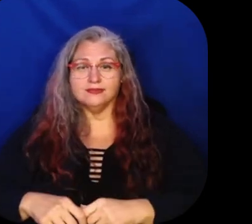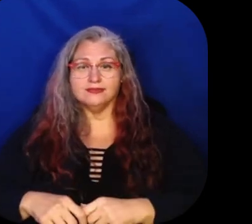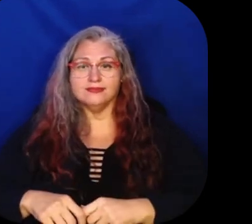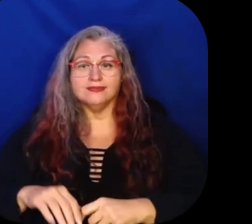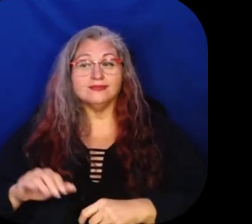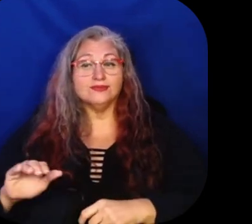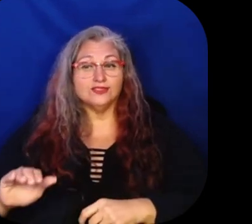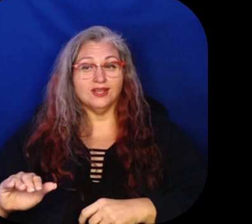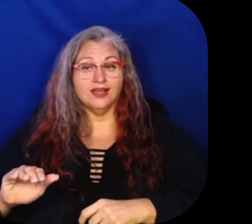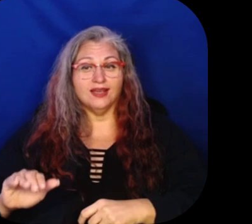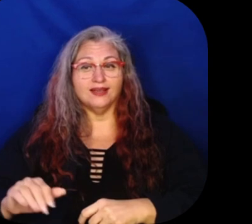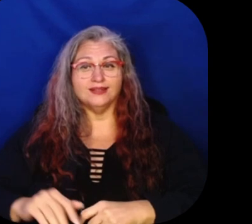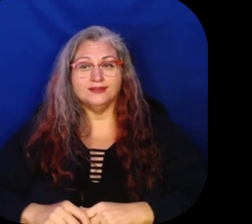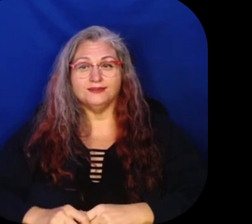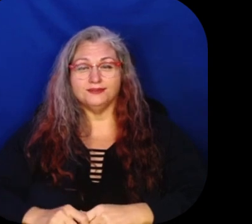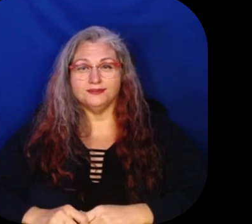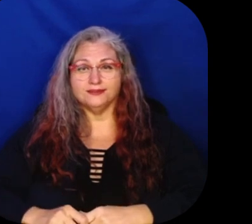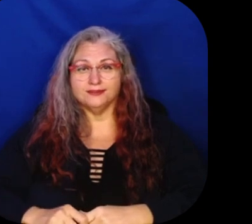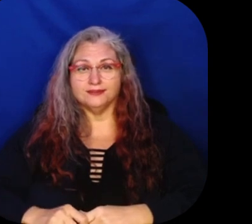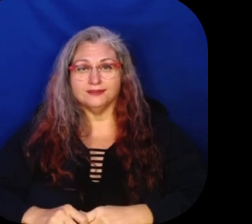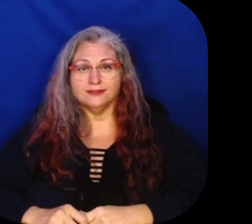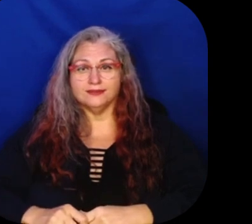child. Child.